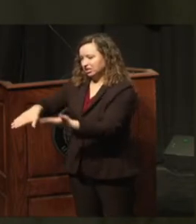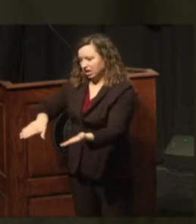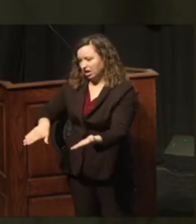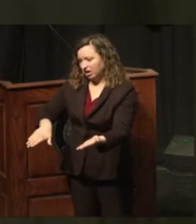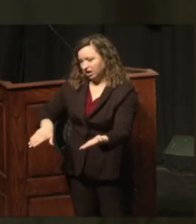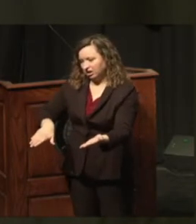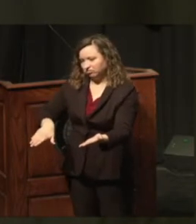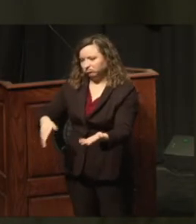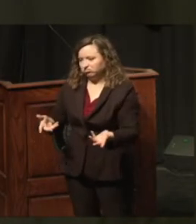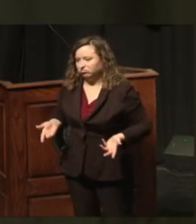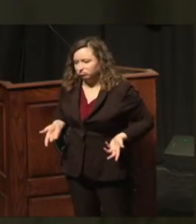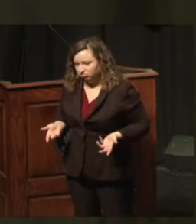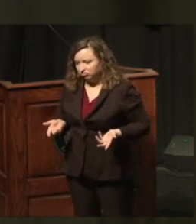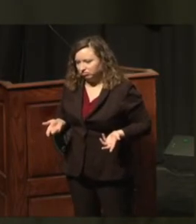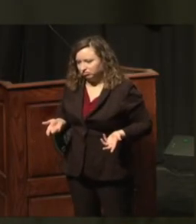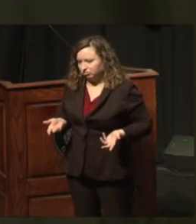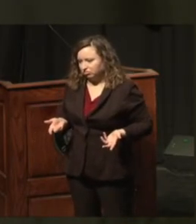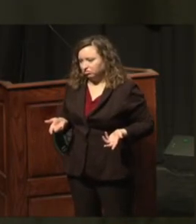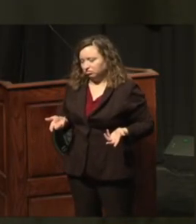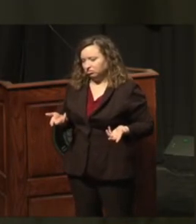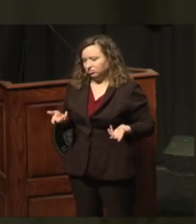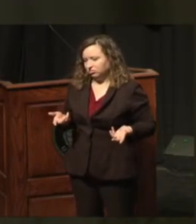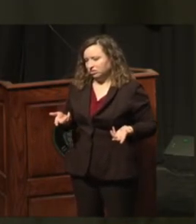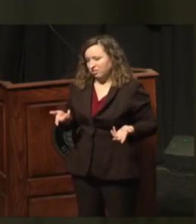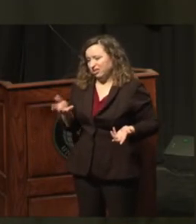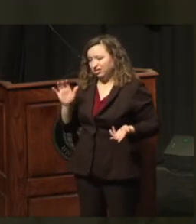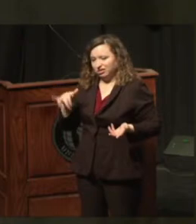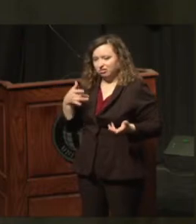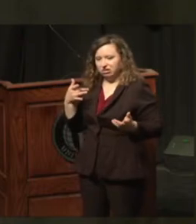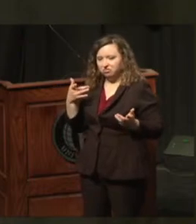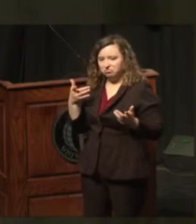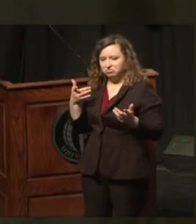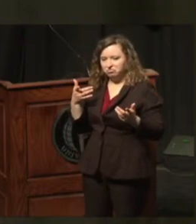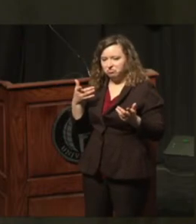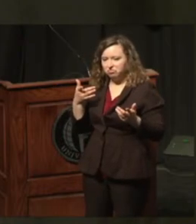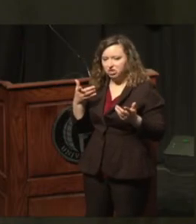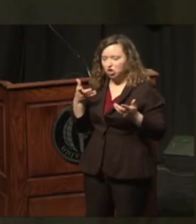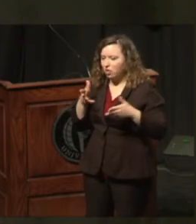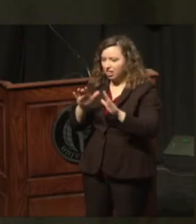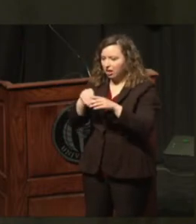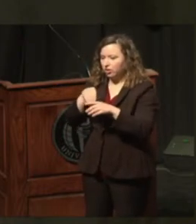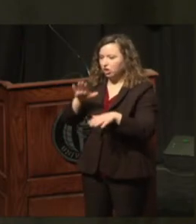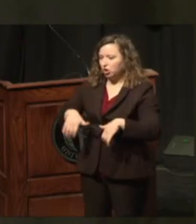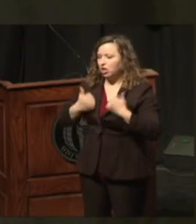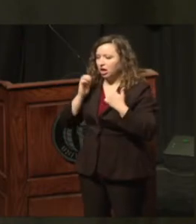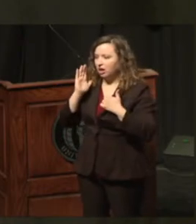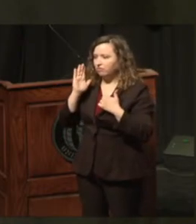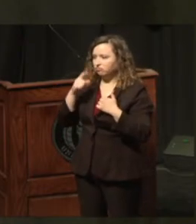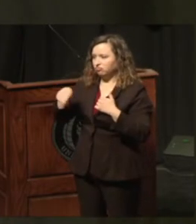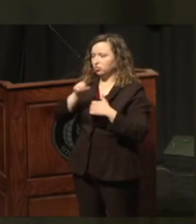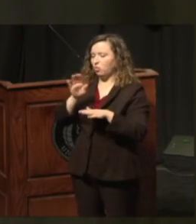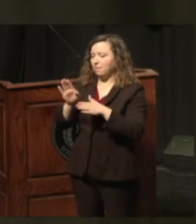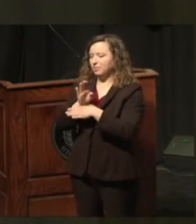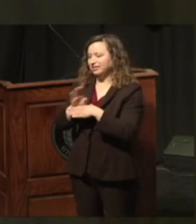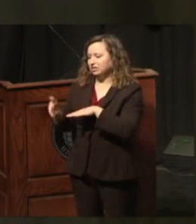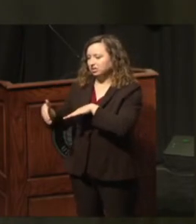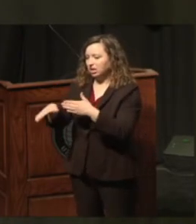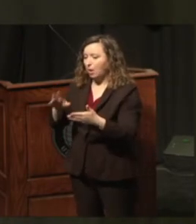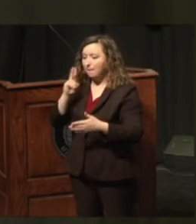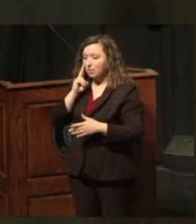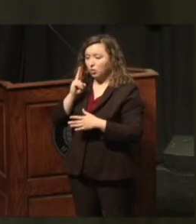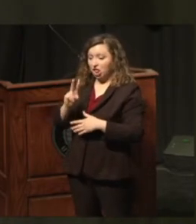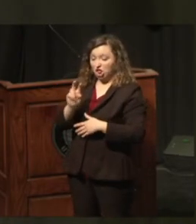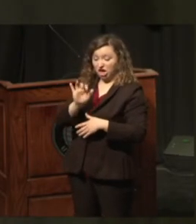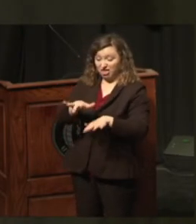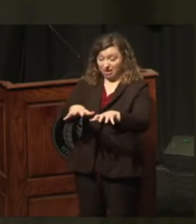plain and simple truth. We get busy dying. But when we look at that paralysis